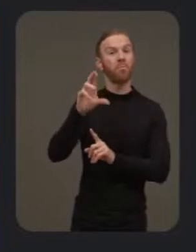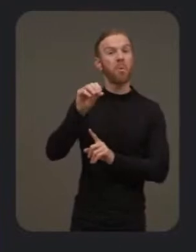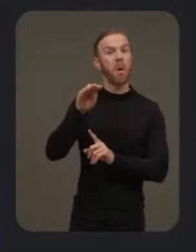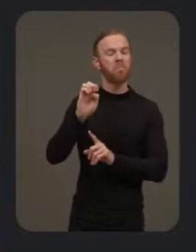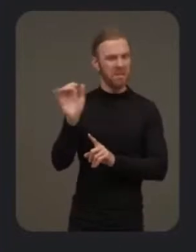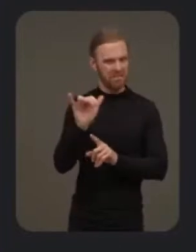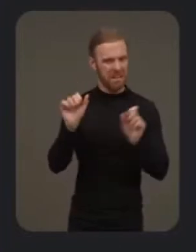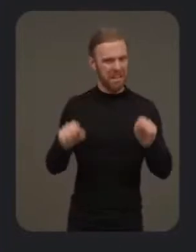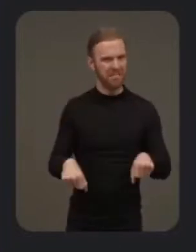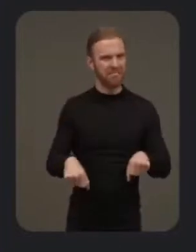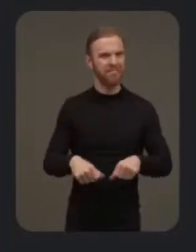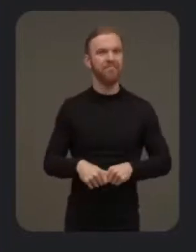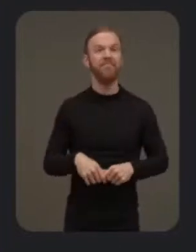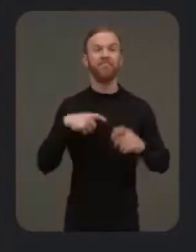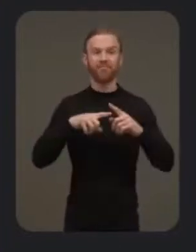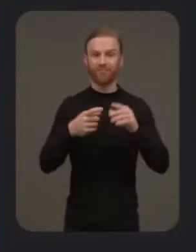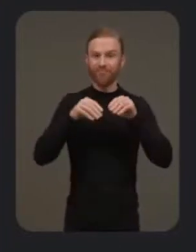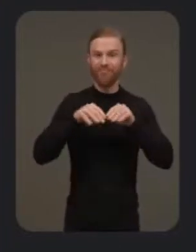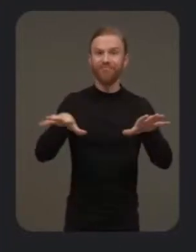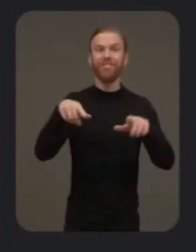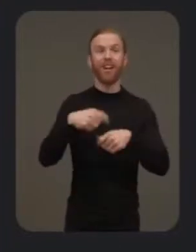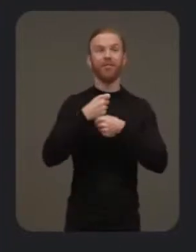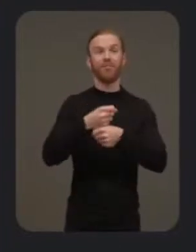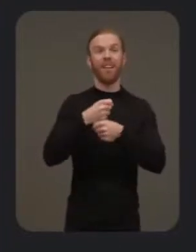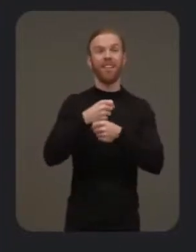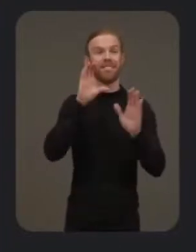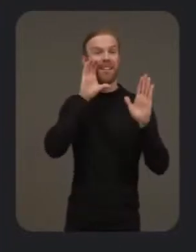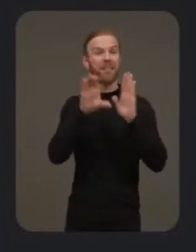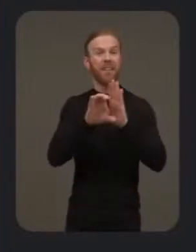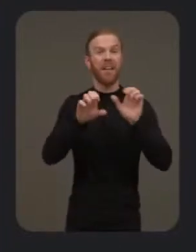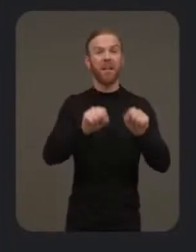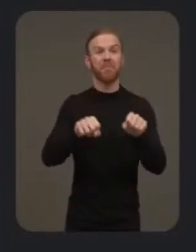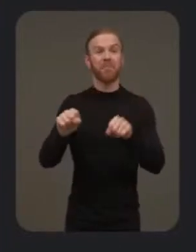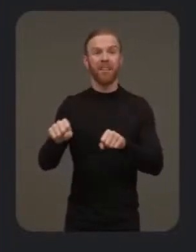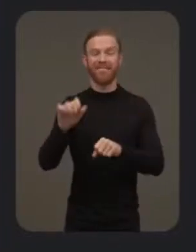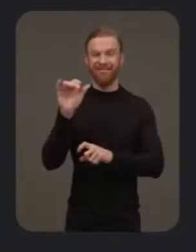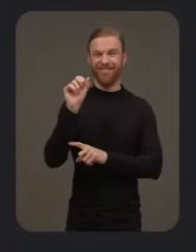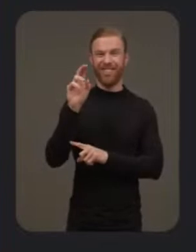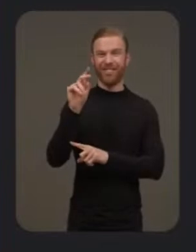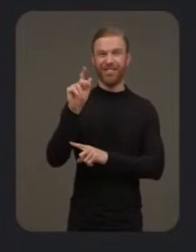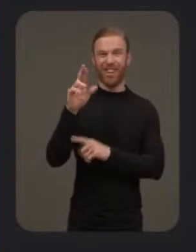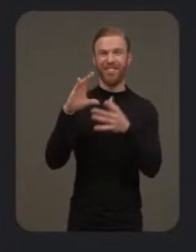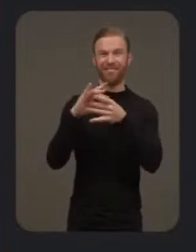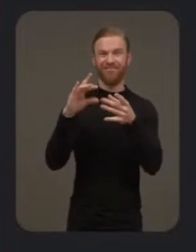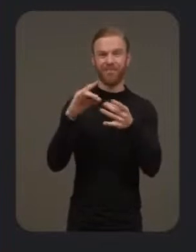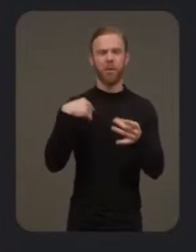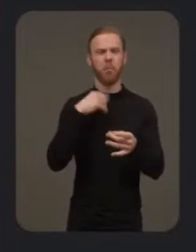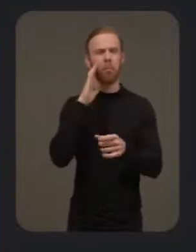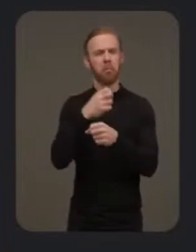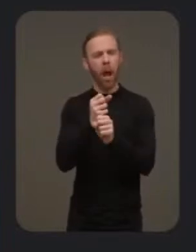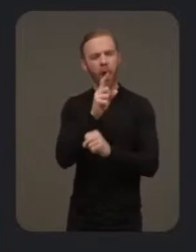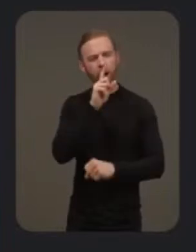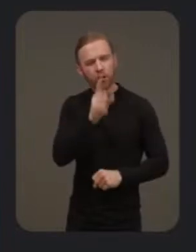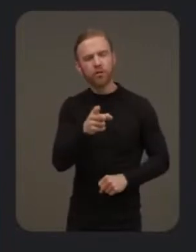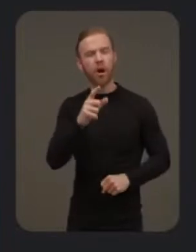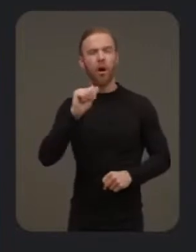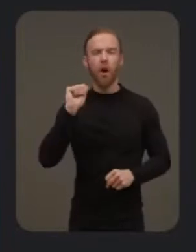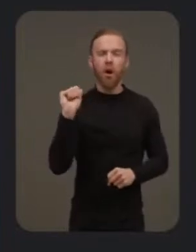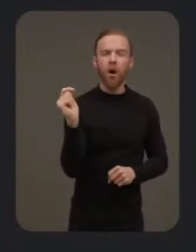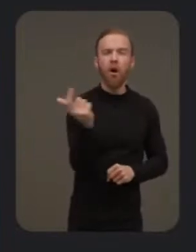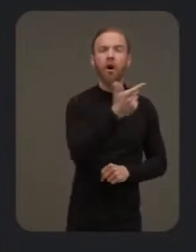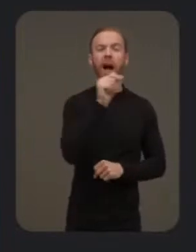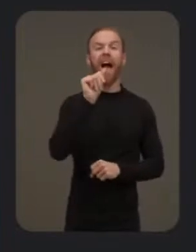As we begin to roll out the generative image capabilities, like Sundar mentioned, we will ensure that every one of